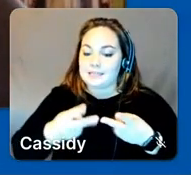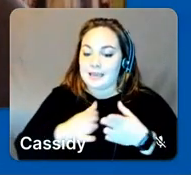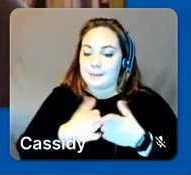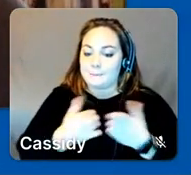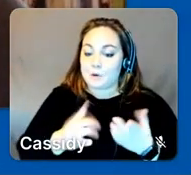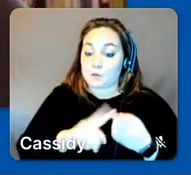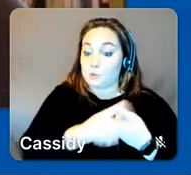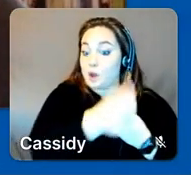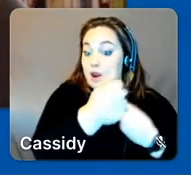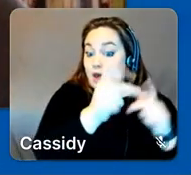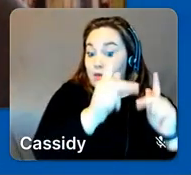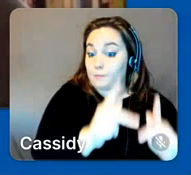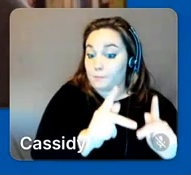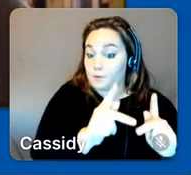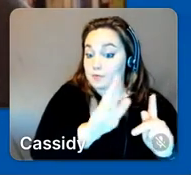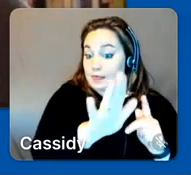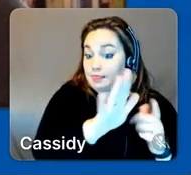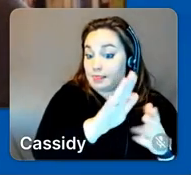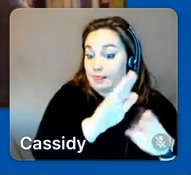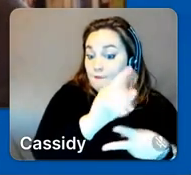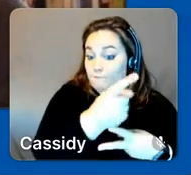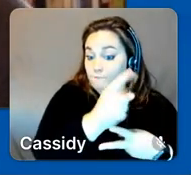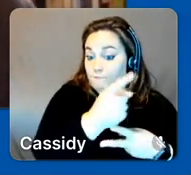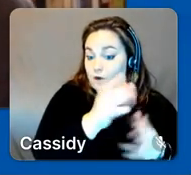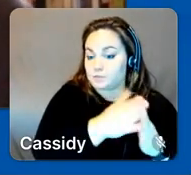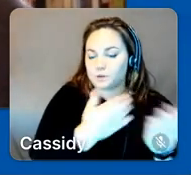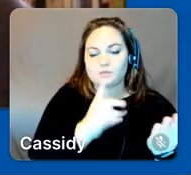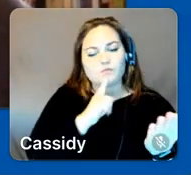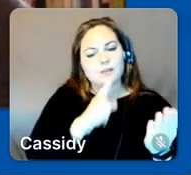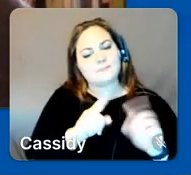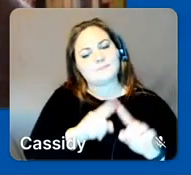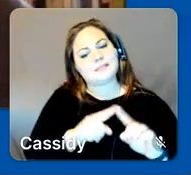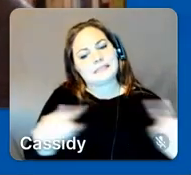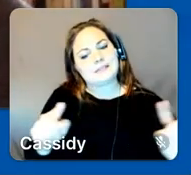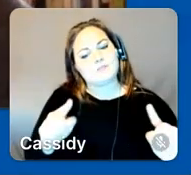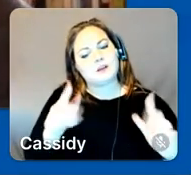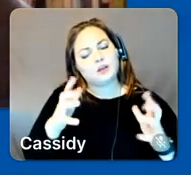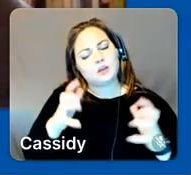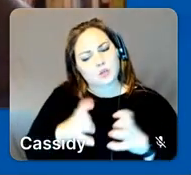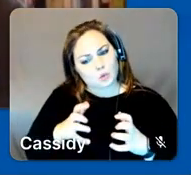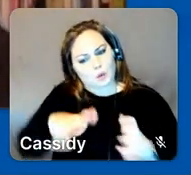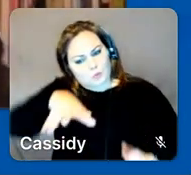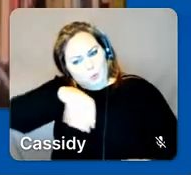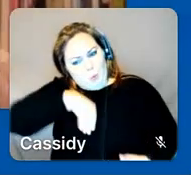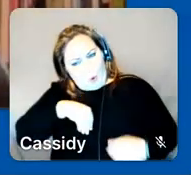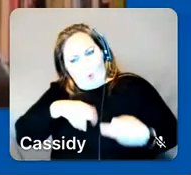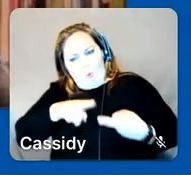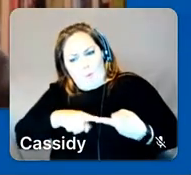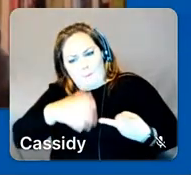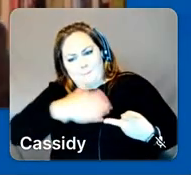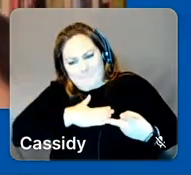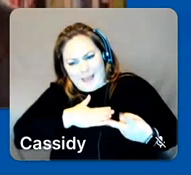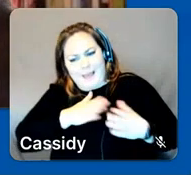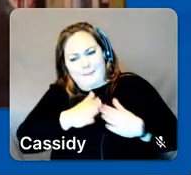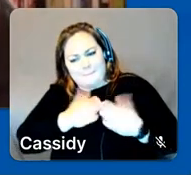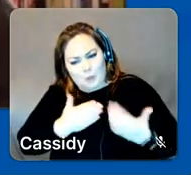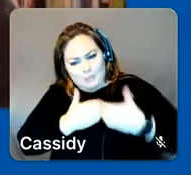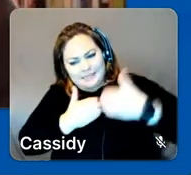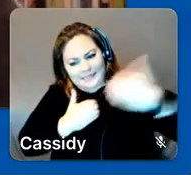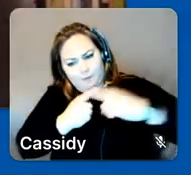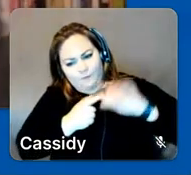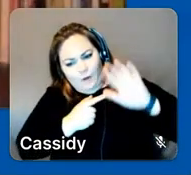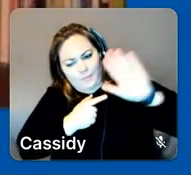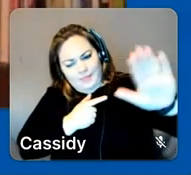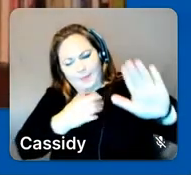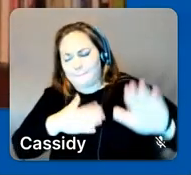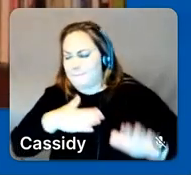definitely very different because you know, you want to carve out some ownership of your own sort of, for your own ego and your own style